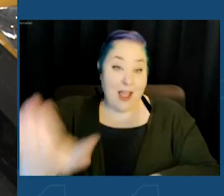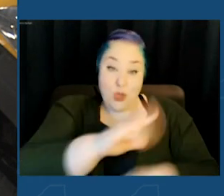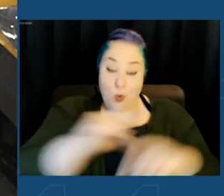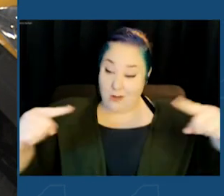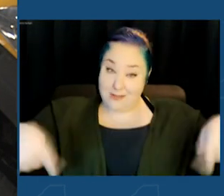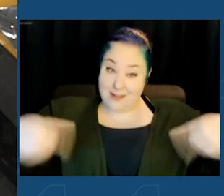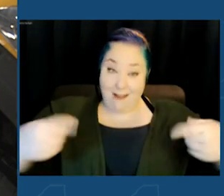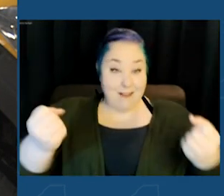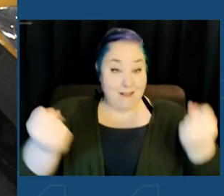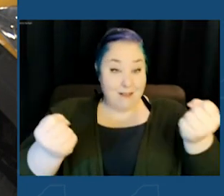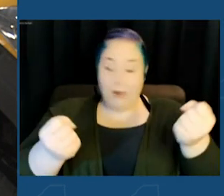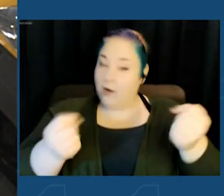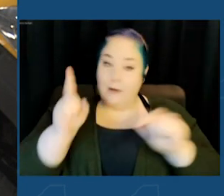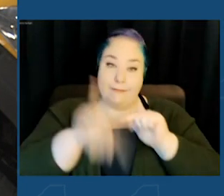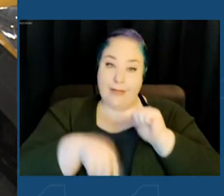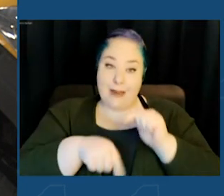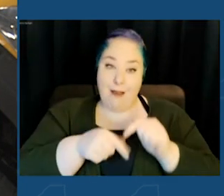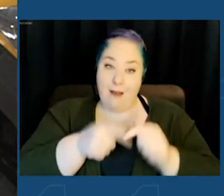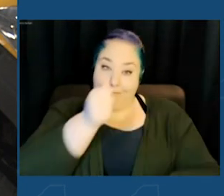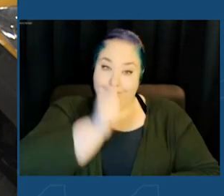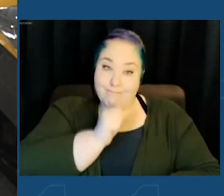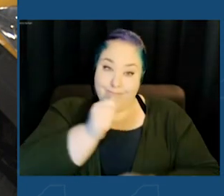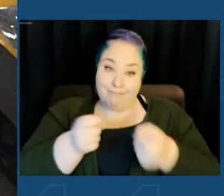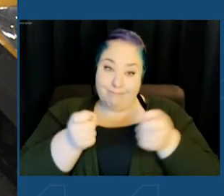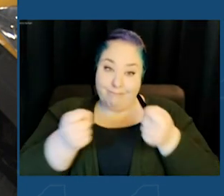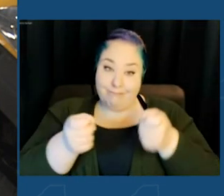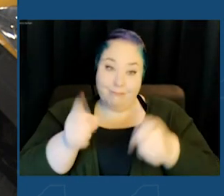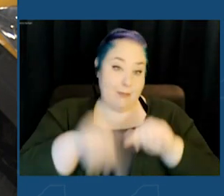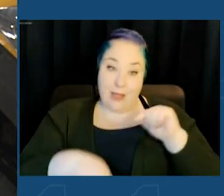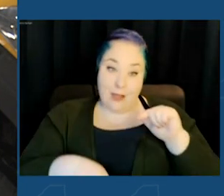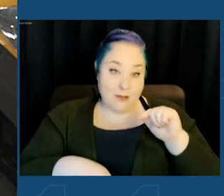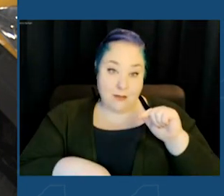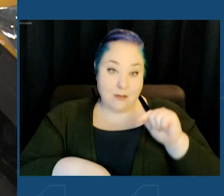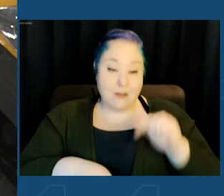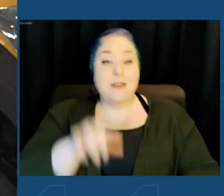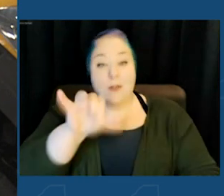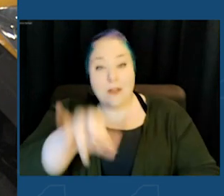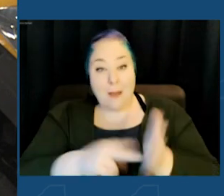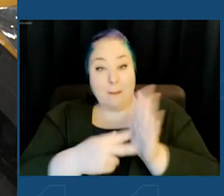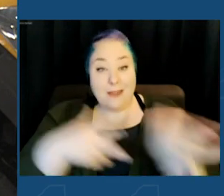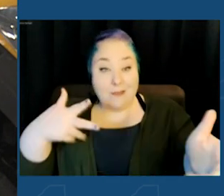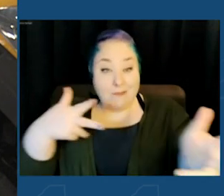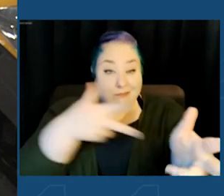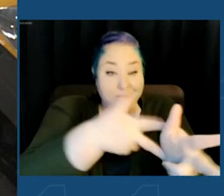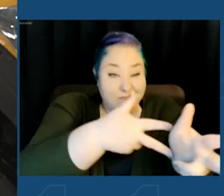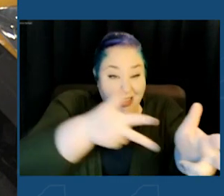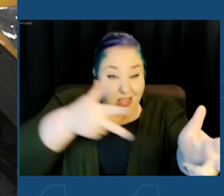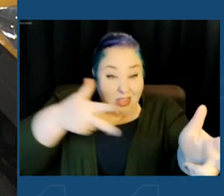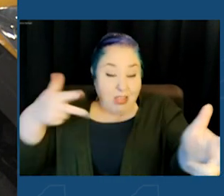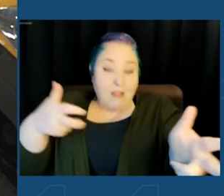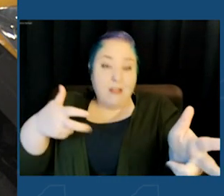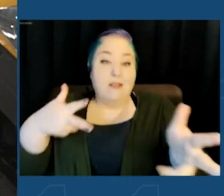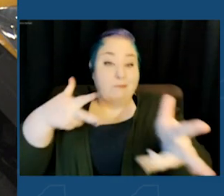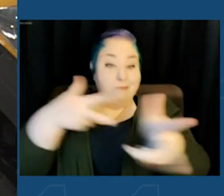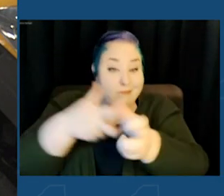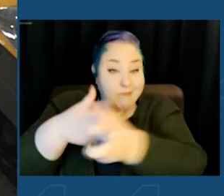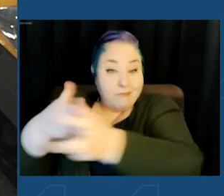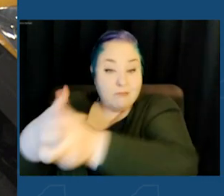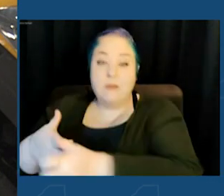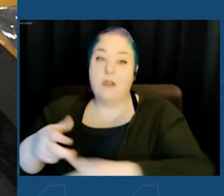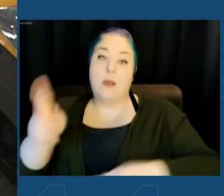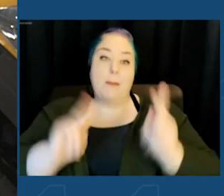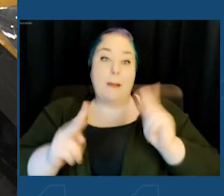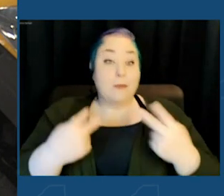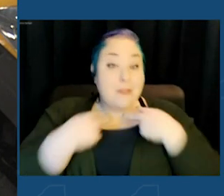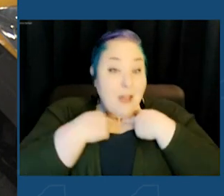and that lends itself to Great possibility of pileups they can be dangerous people can get stranded